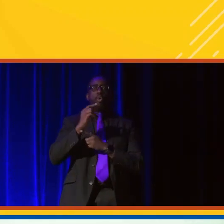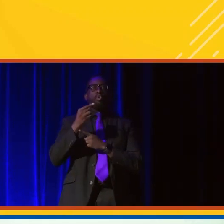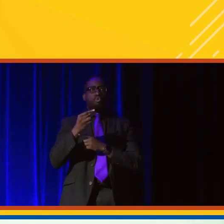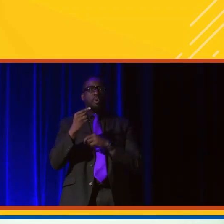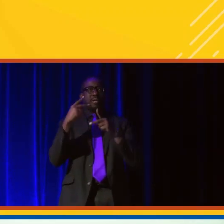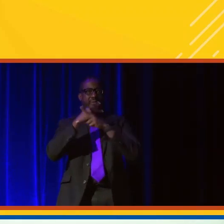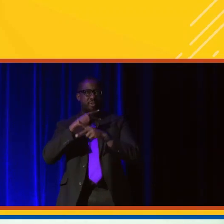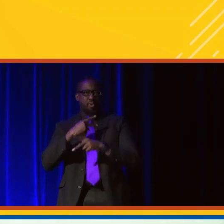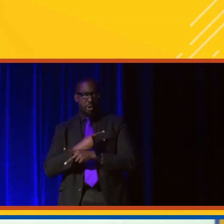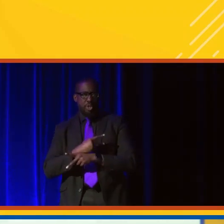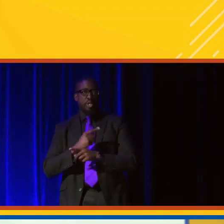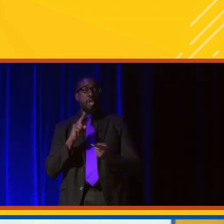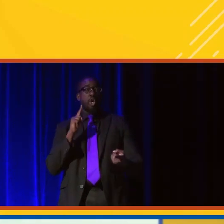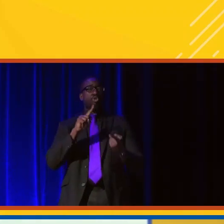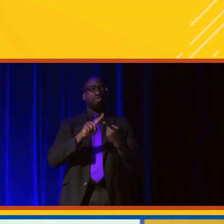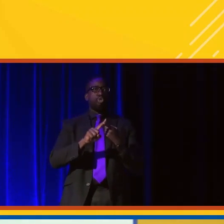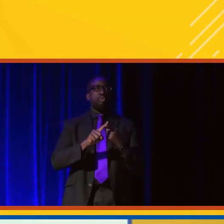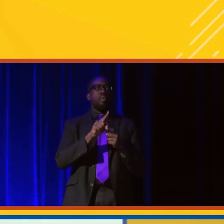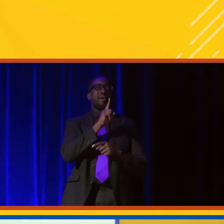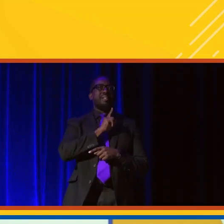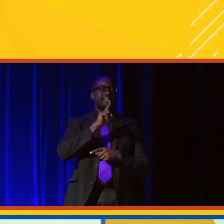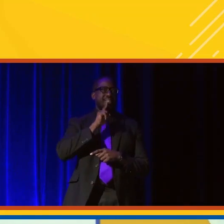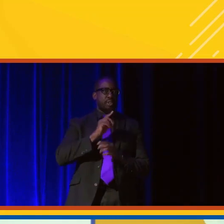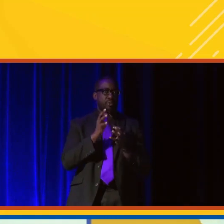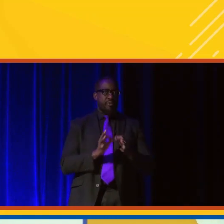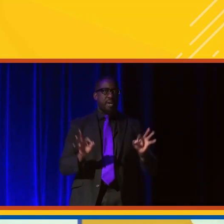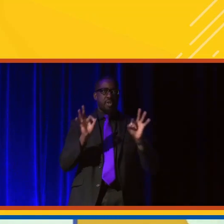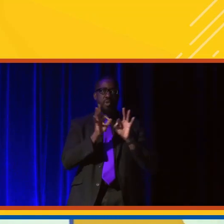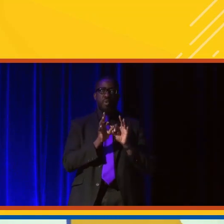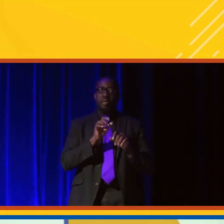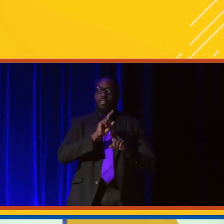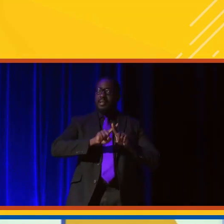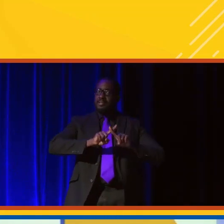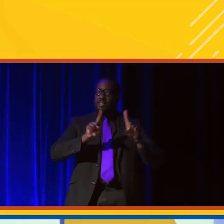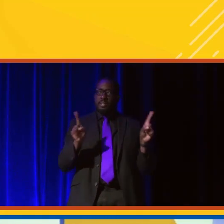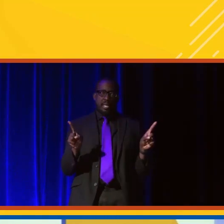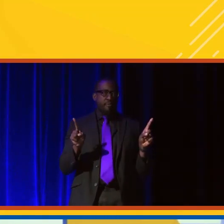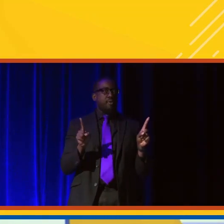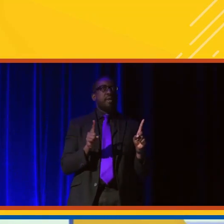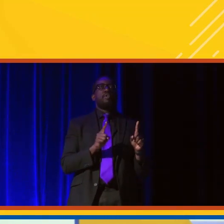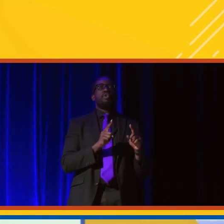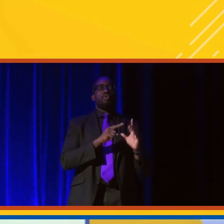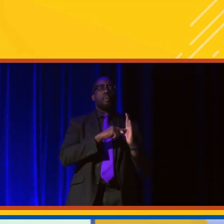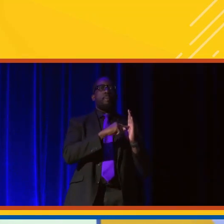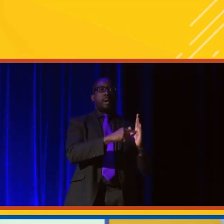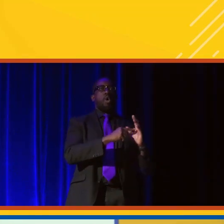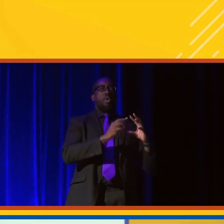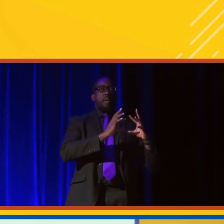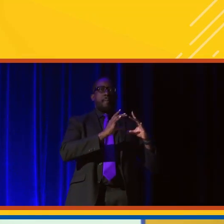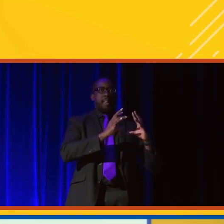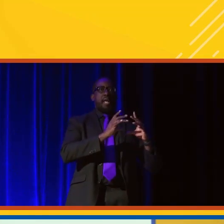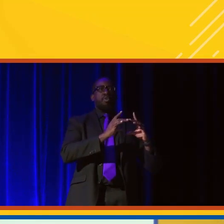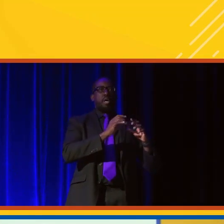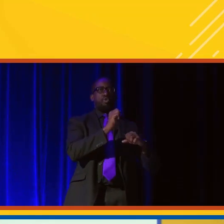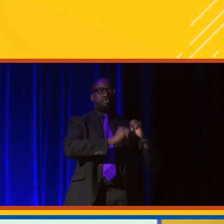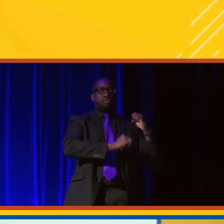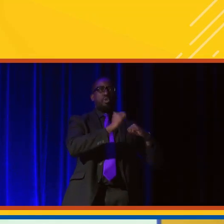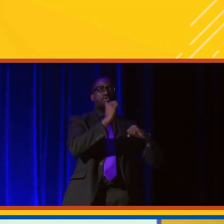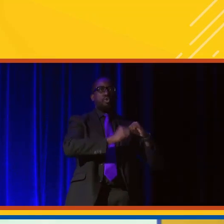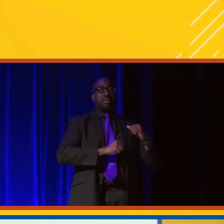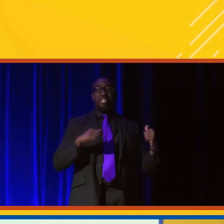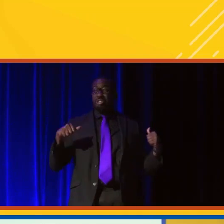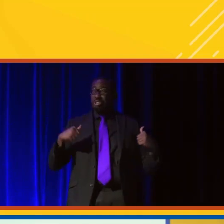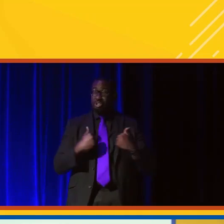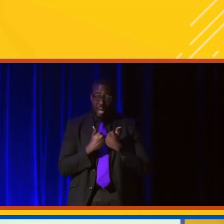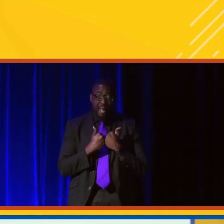value. This is a very fundamental difference in modeling electronic structure at a coarse grain resolution. It's incredibly challenging